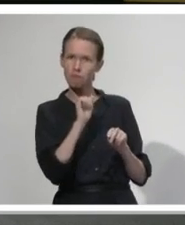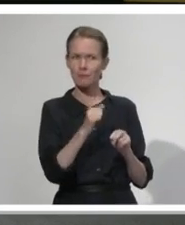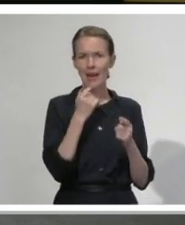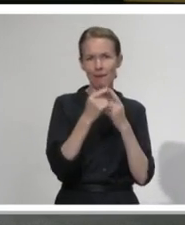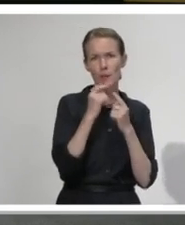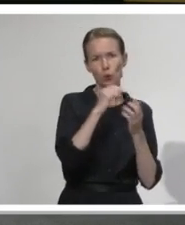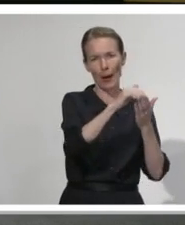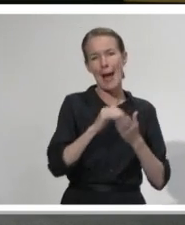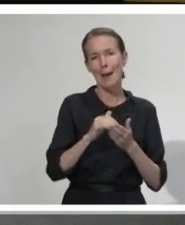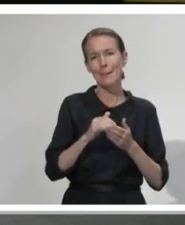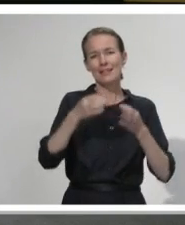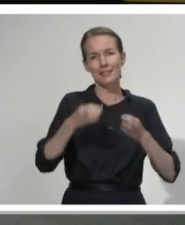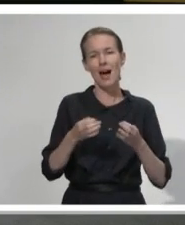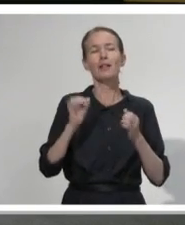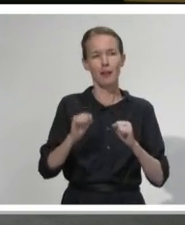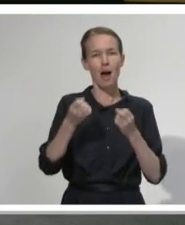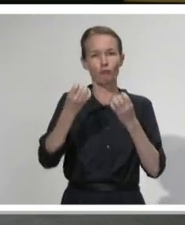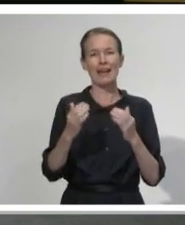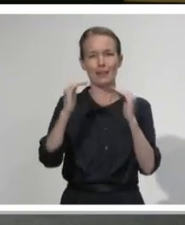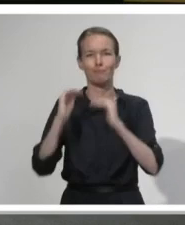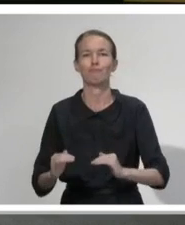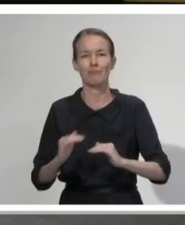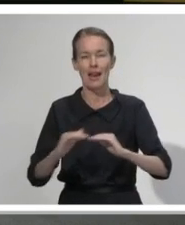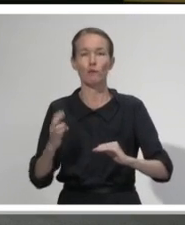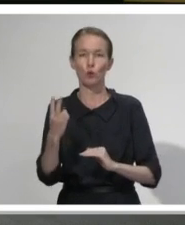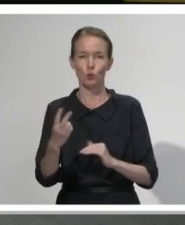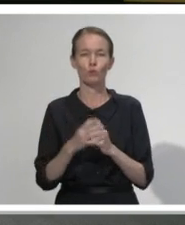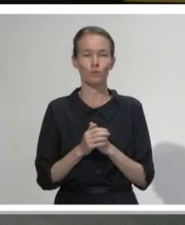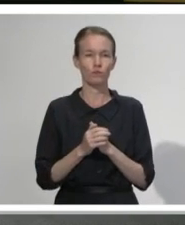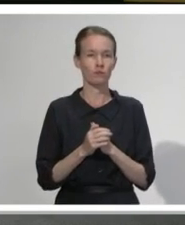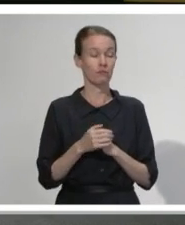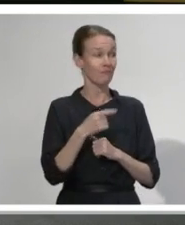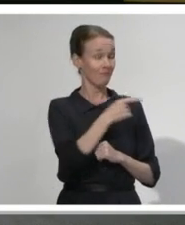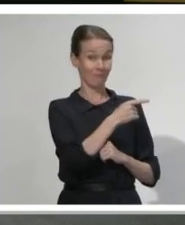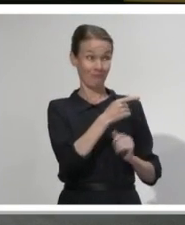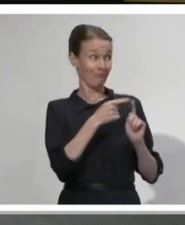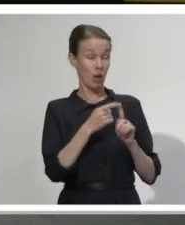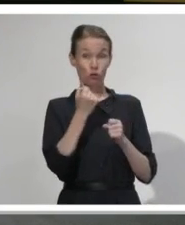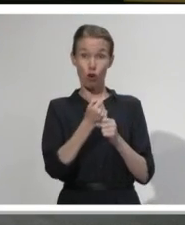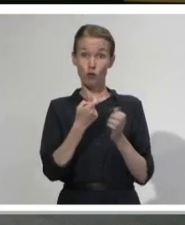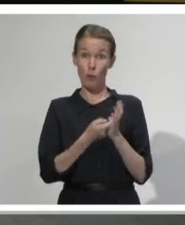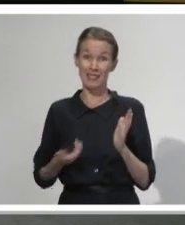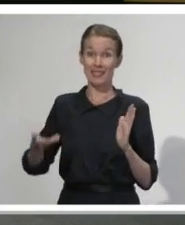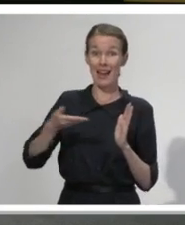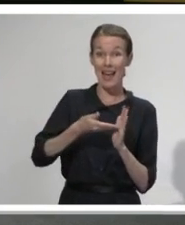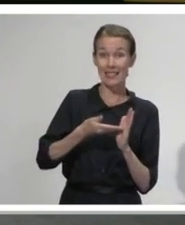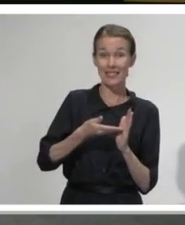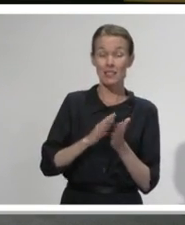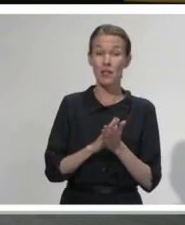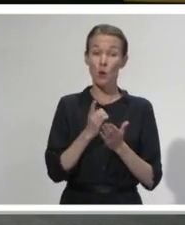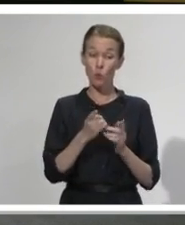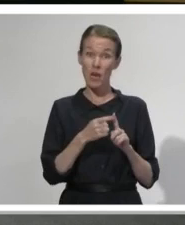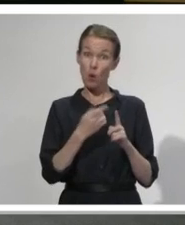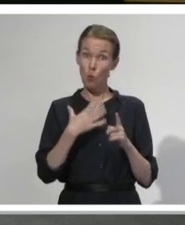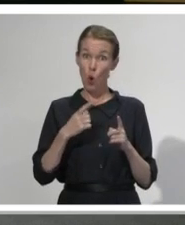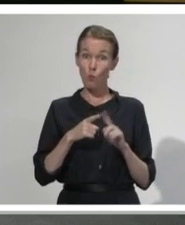And it's just important to remember that, you know, the key thing here is to break the chain of community transmission. We do not have evidence of widespread